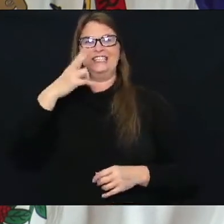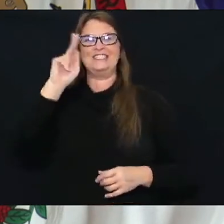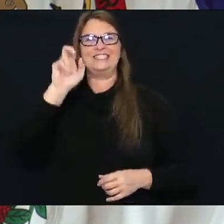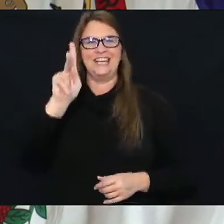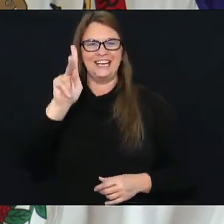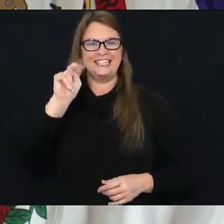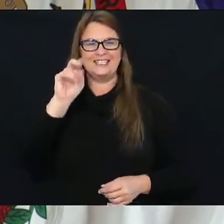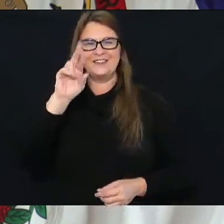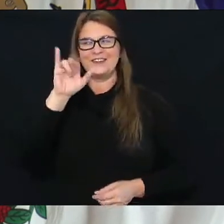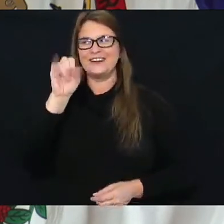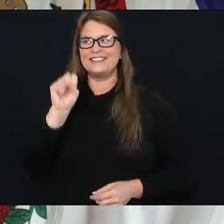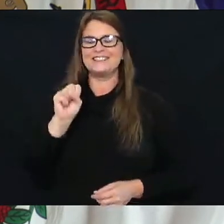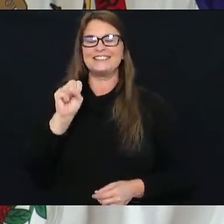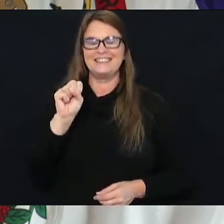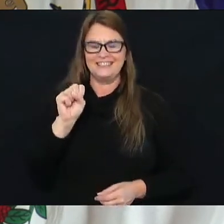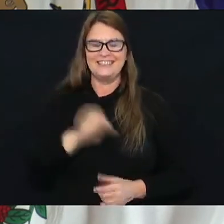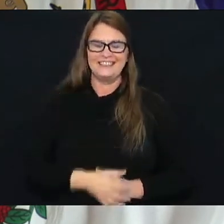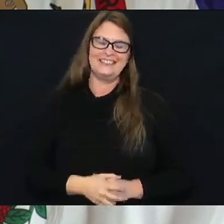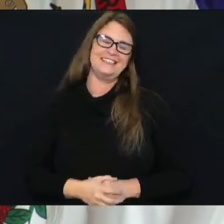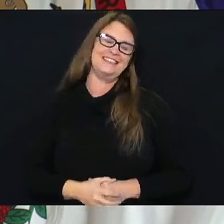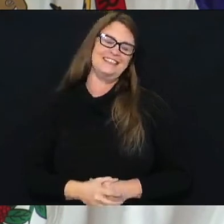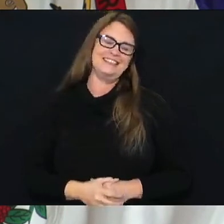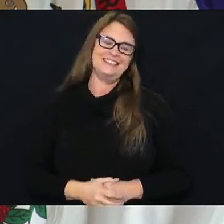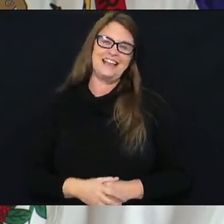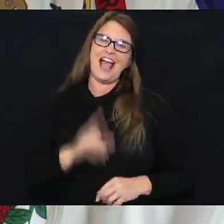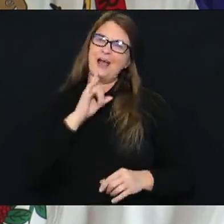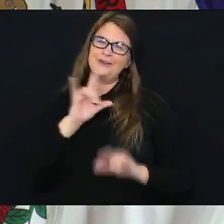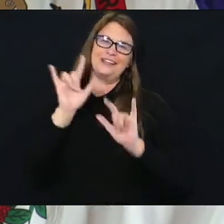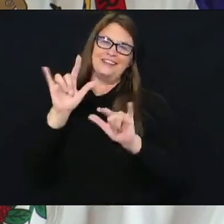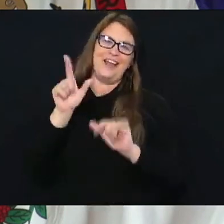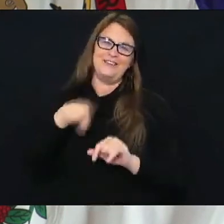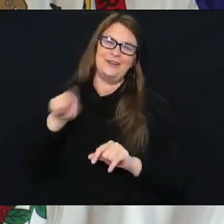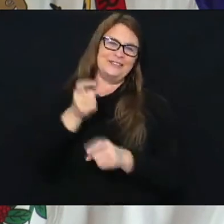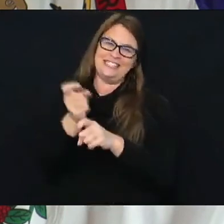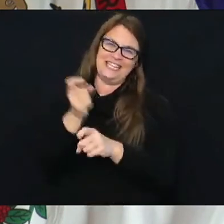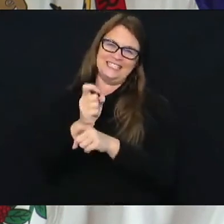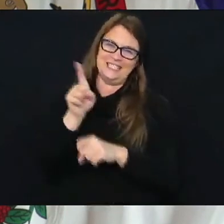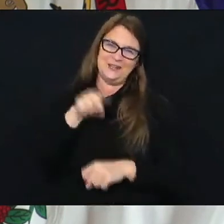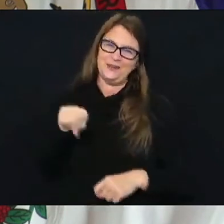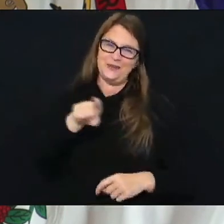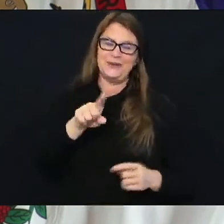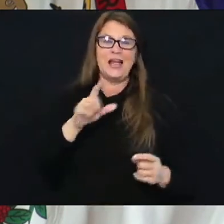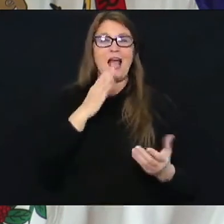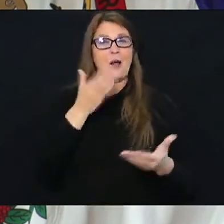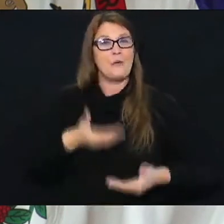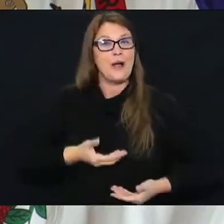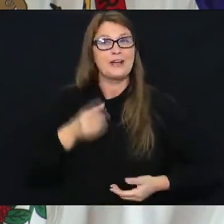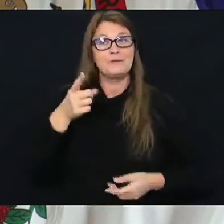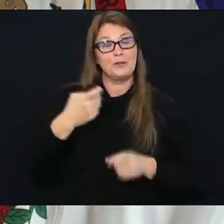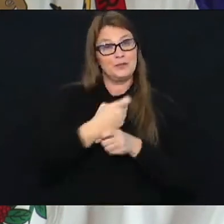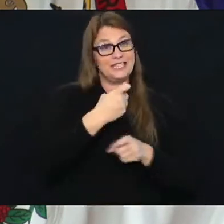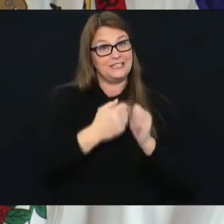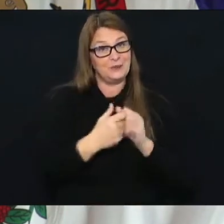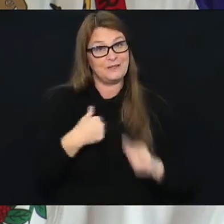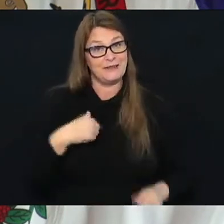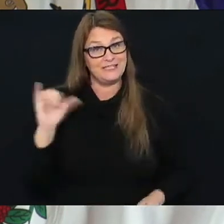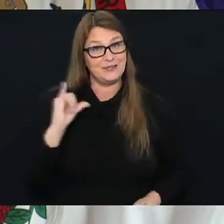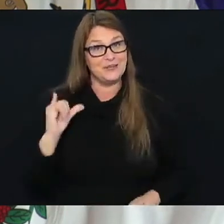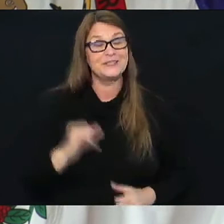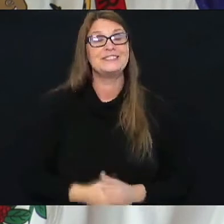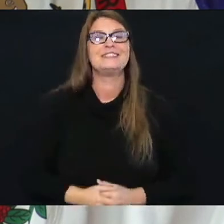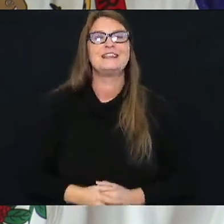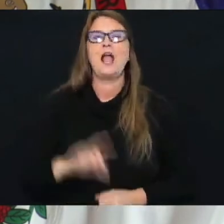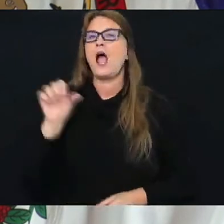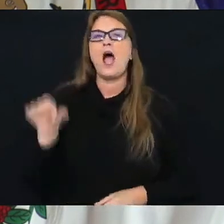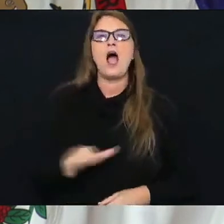everything. But nevertheless, Charles, I love you to death, and I tease with you, and I welcome you to tease with me too. And the